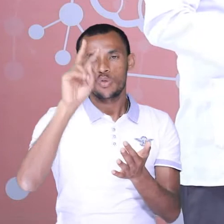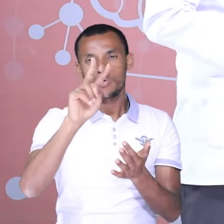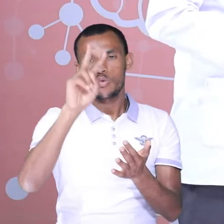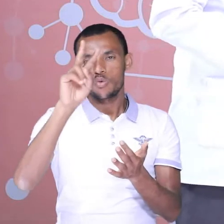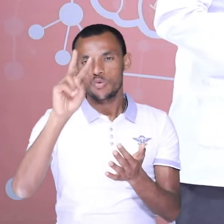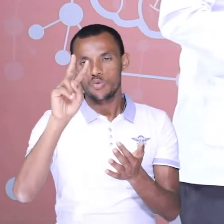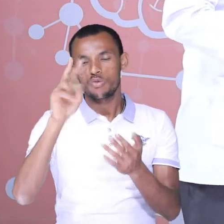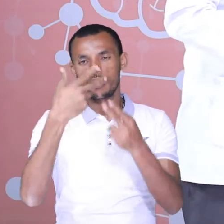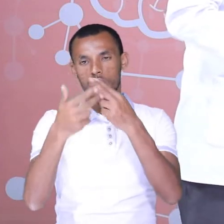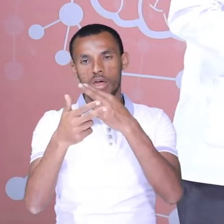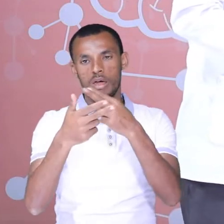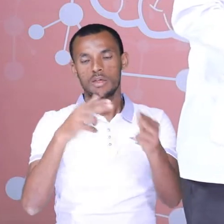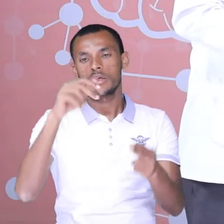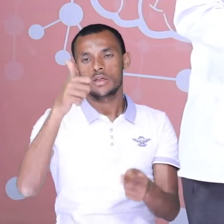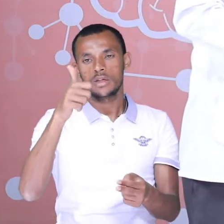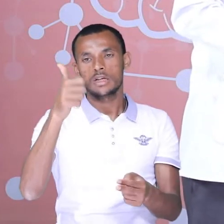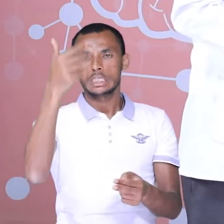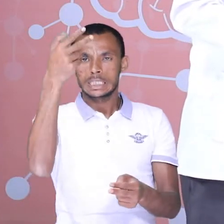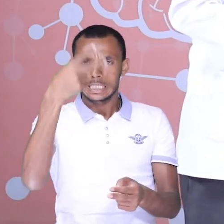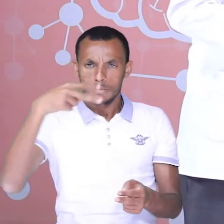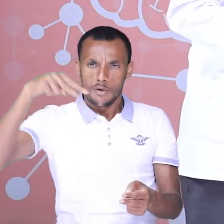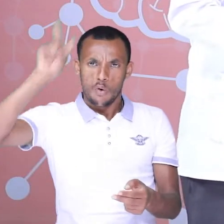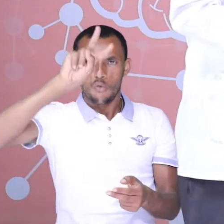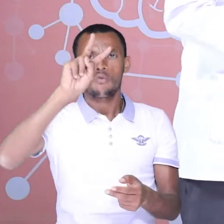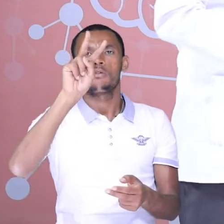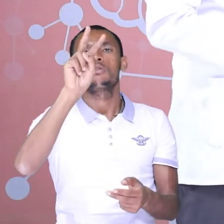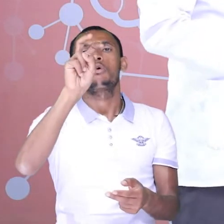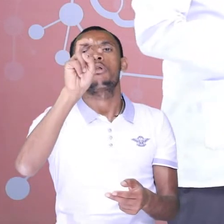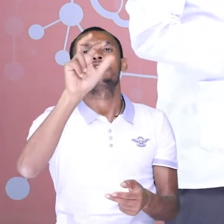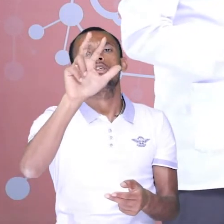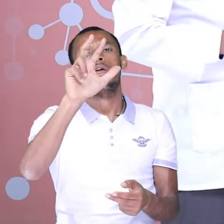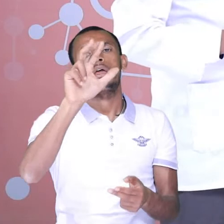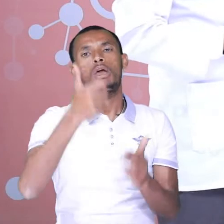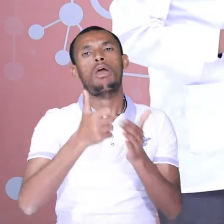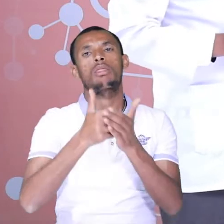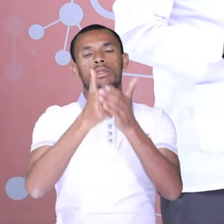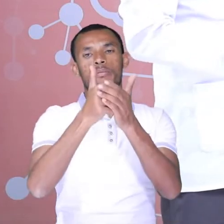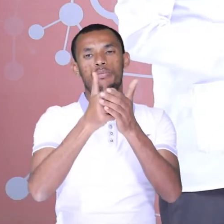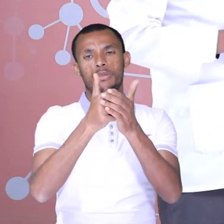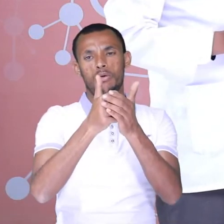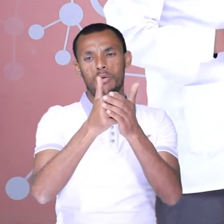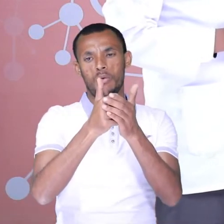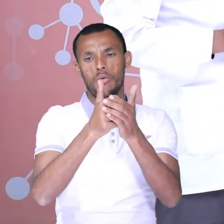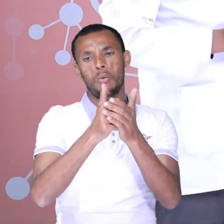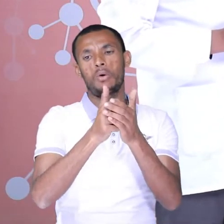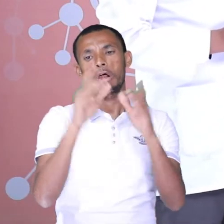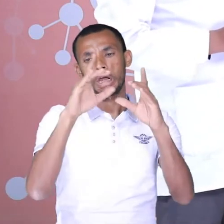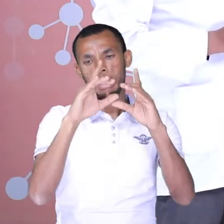6.022 times 10 to the power of 23 atoms, or we can say particles in general.